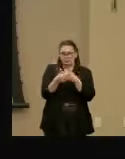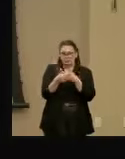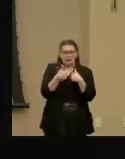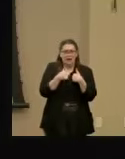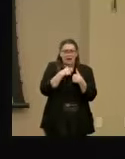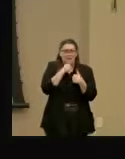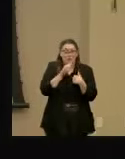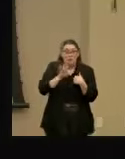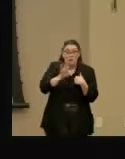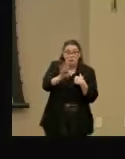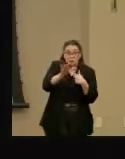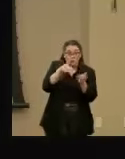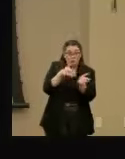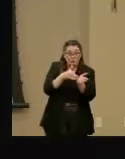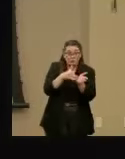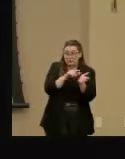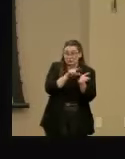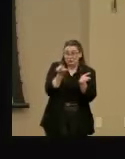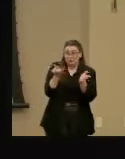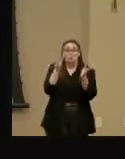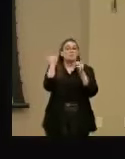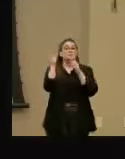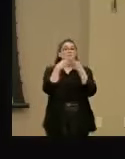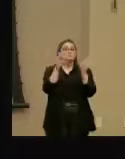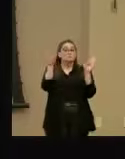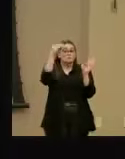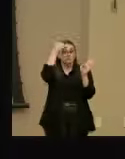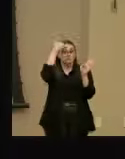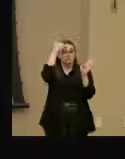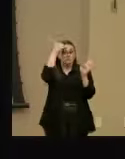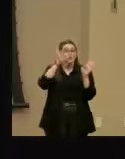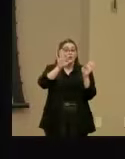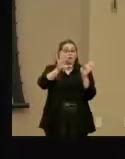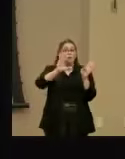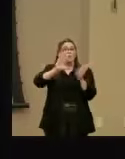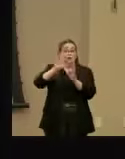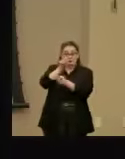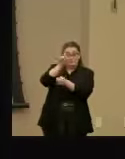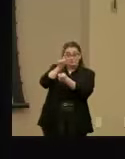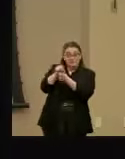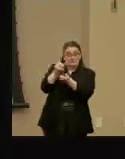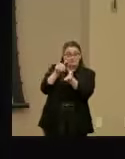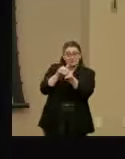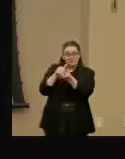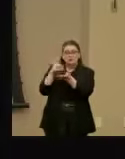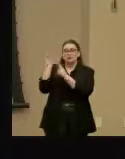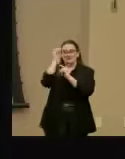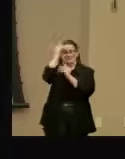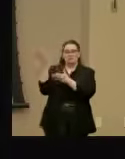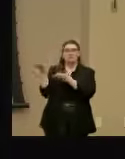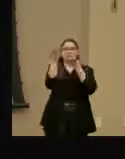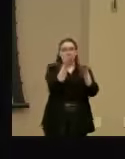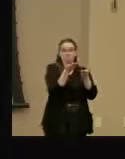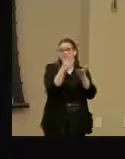your physician. So this is general knowledge, and I want you to bring this up to your specific physician in general, whether it's